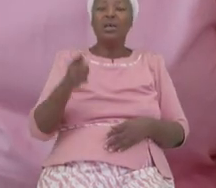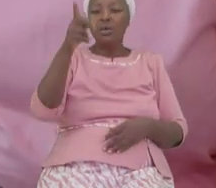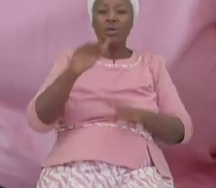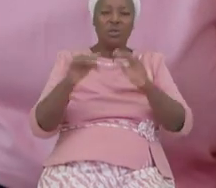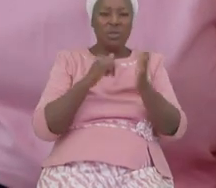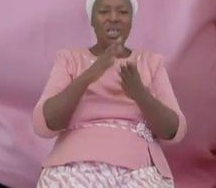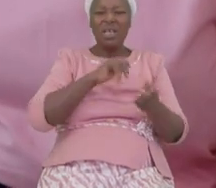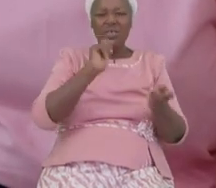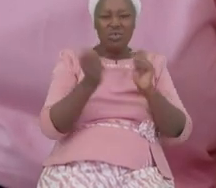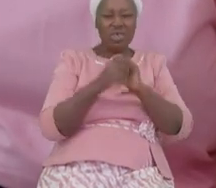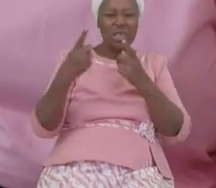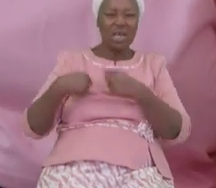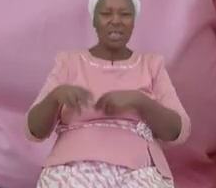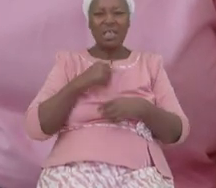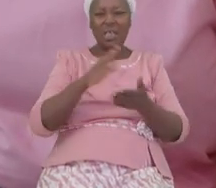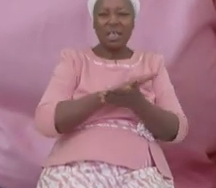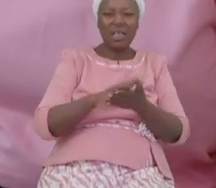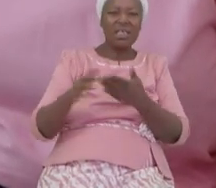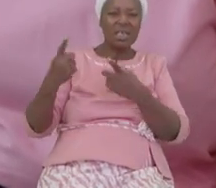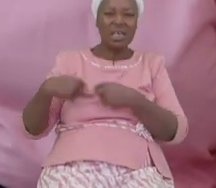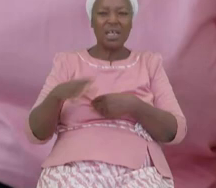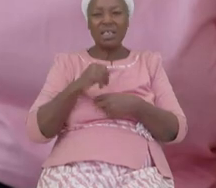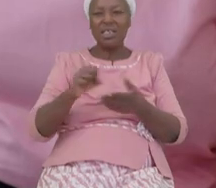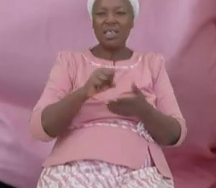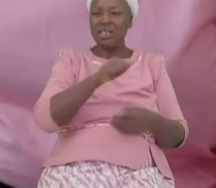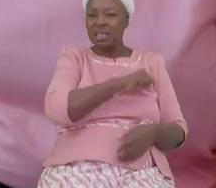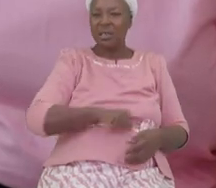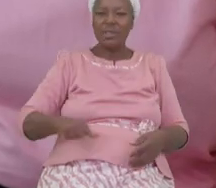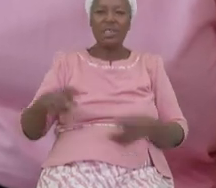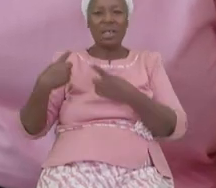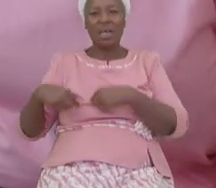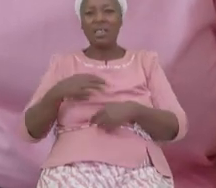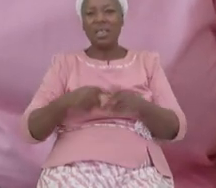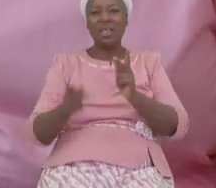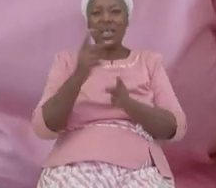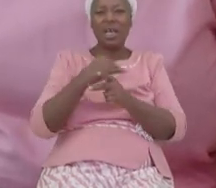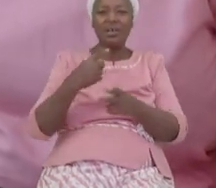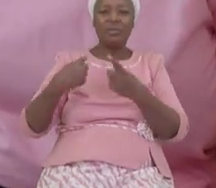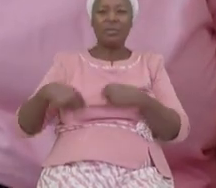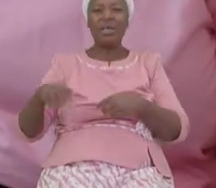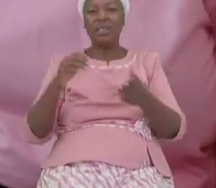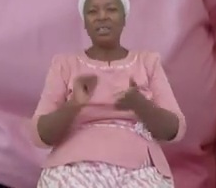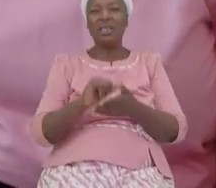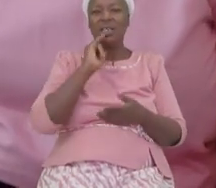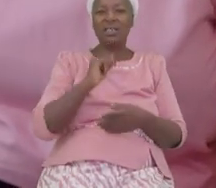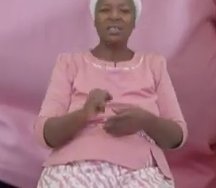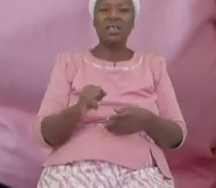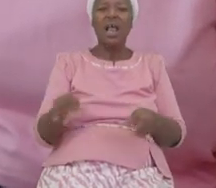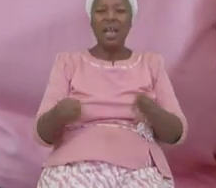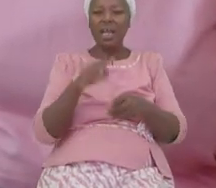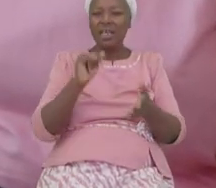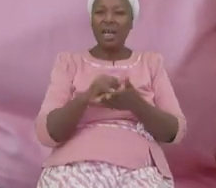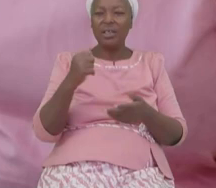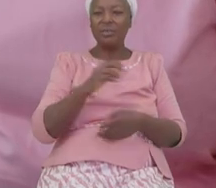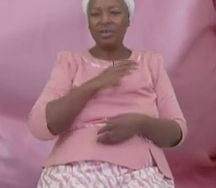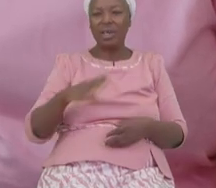changed heart, a cleansed heart, a circumcised heart, a kind of heart that is like that of Christ, that